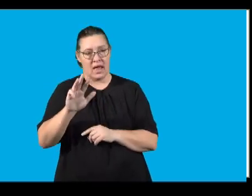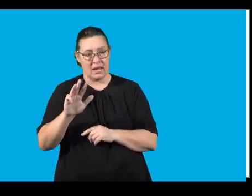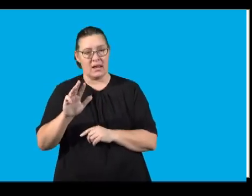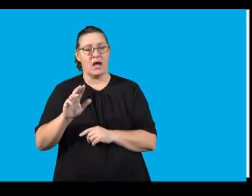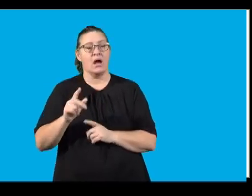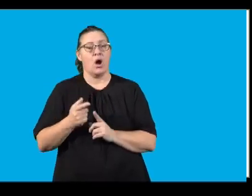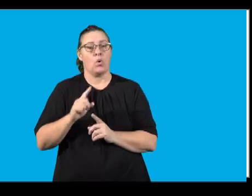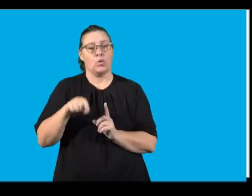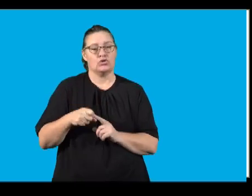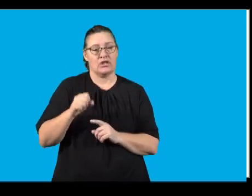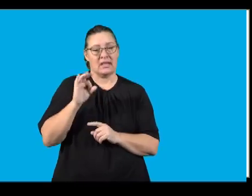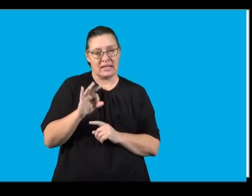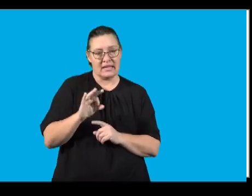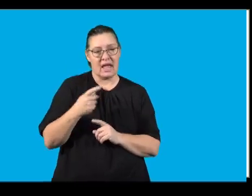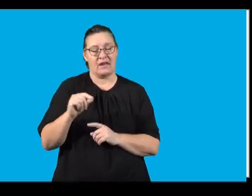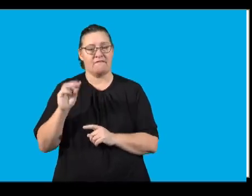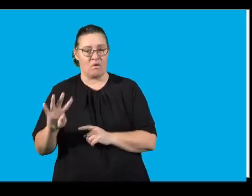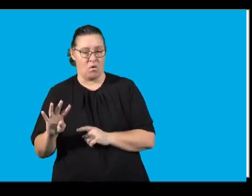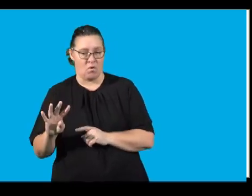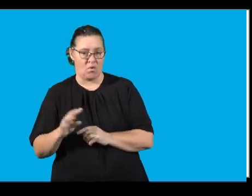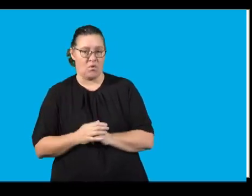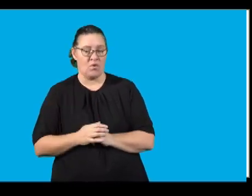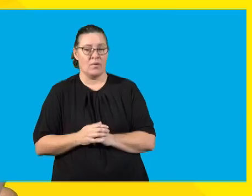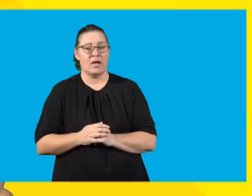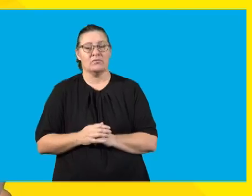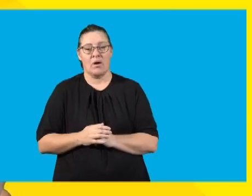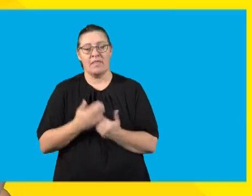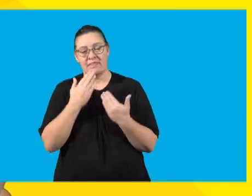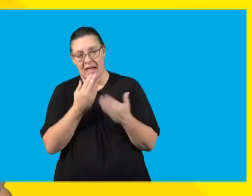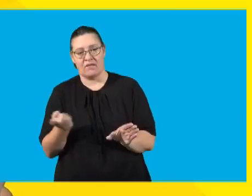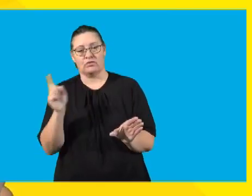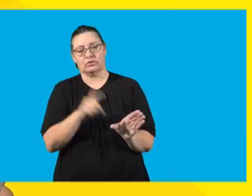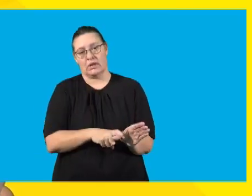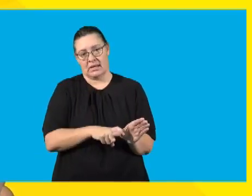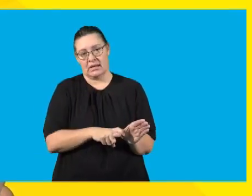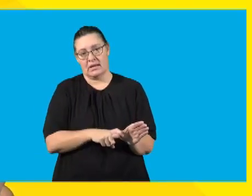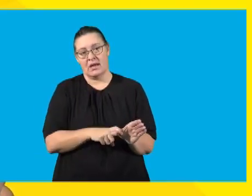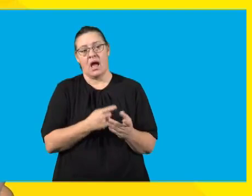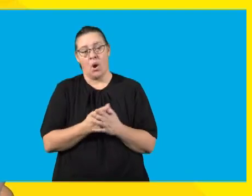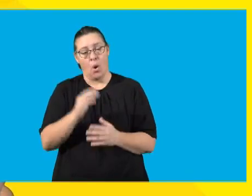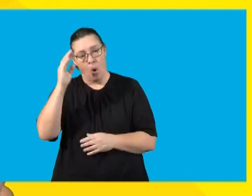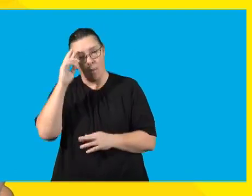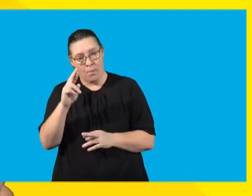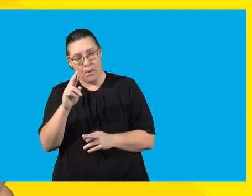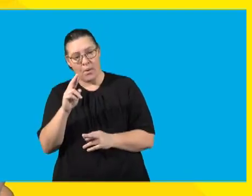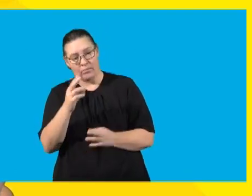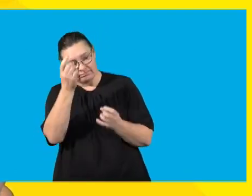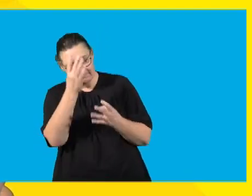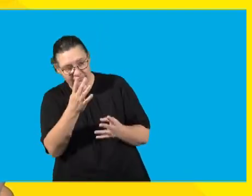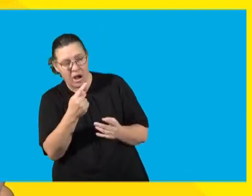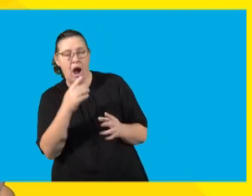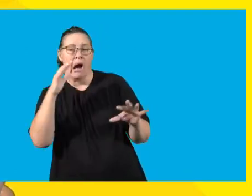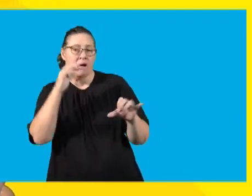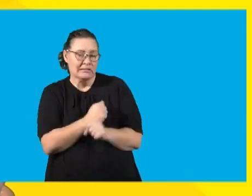specifically looking at question 3 and question 4. I want to thank you for joining me today, and I hope that the